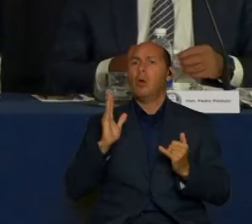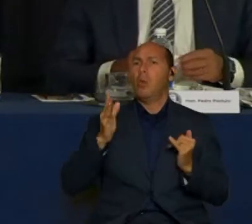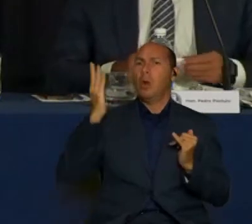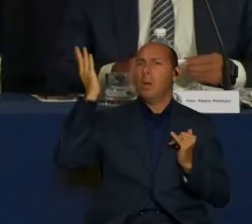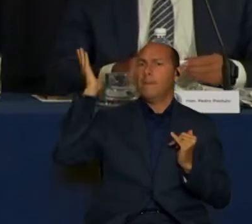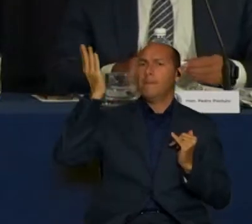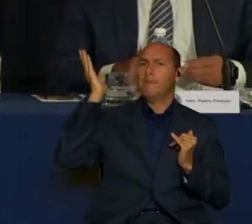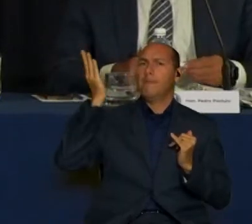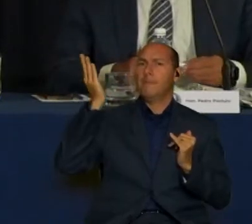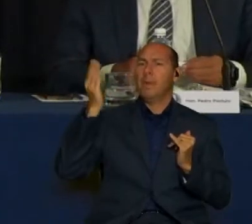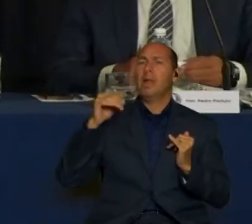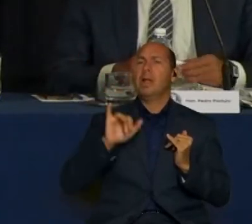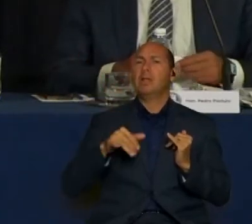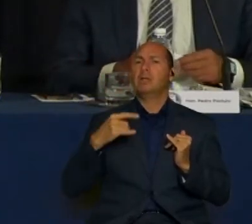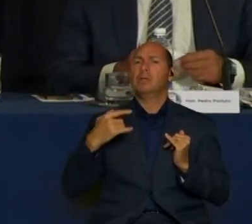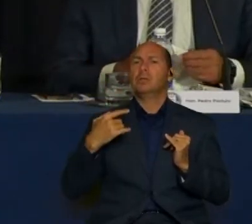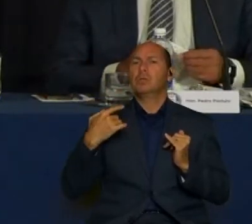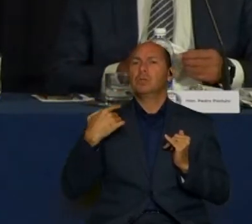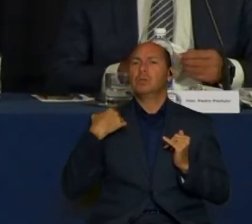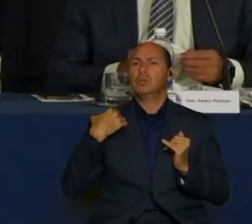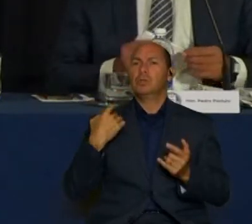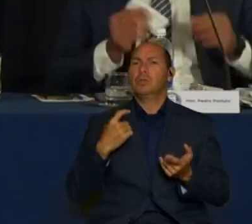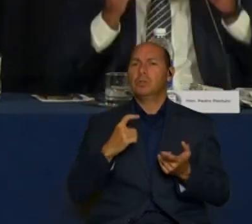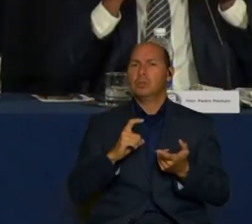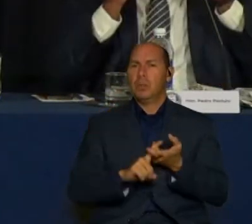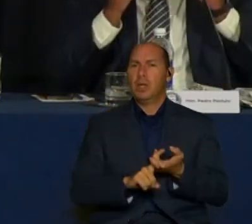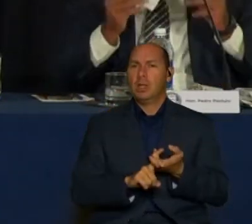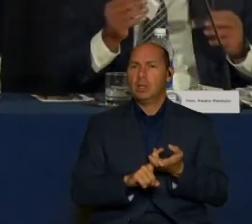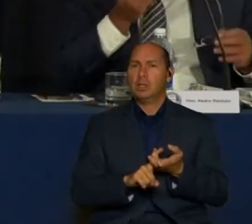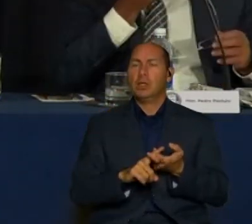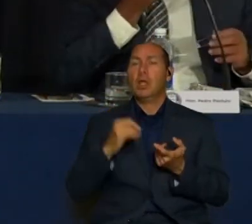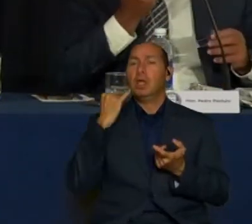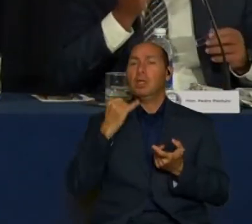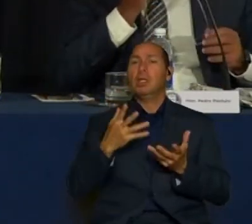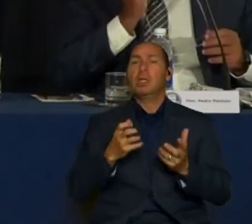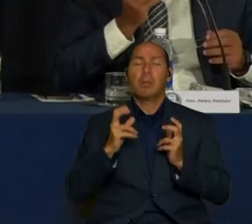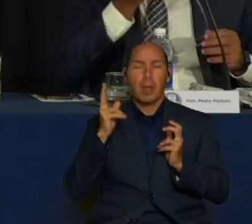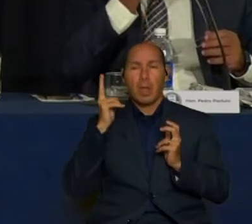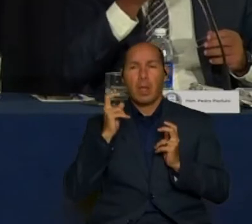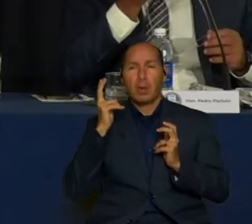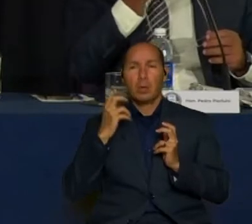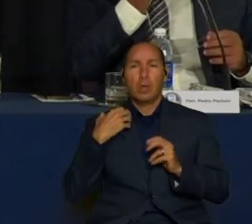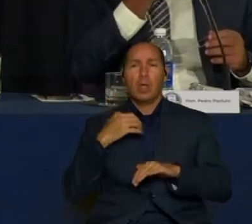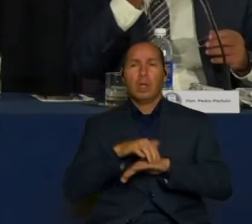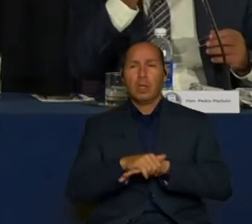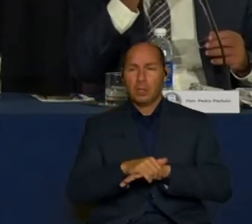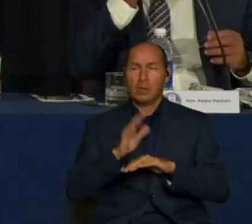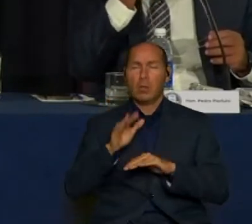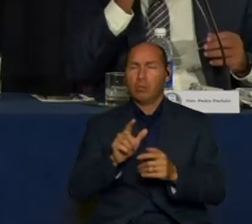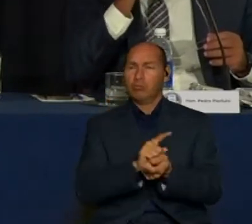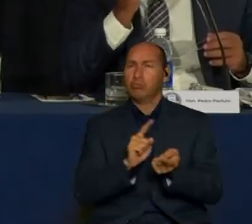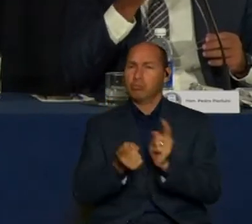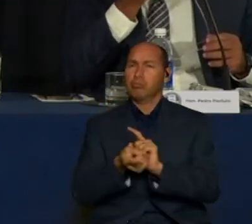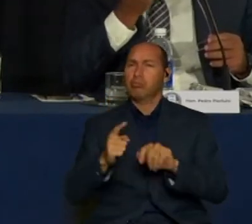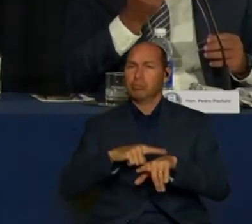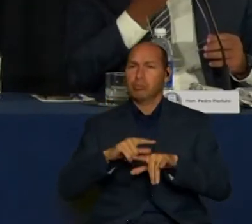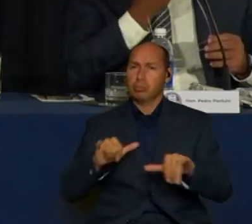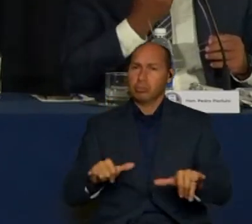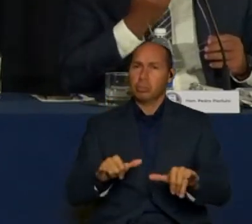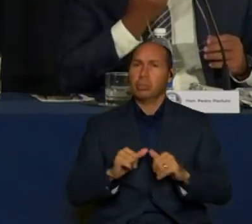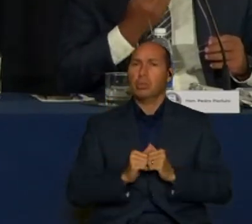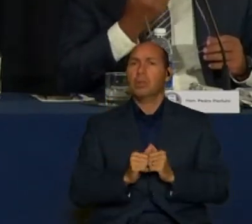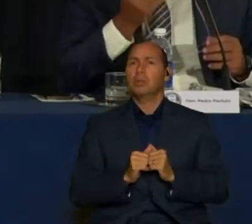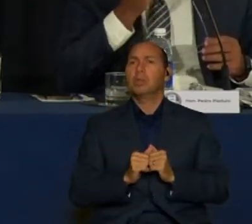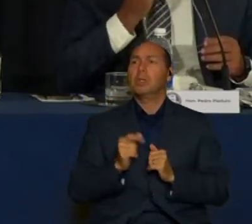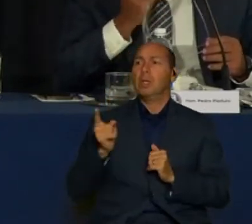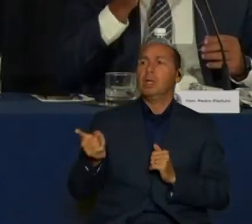in Spanish. For those who would like to hear it in English, there'll be a simultaneous English translation. And after